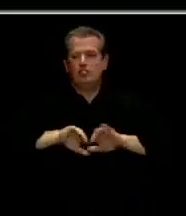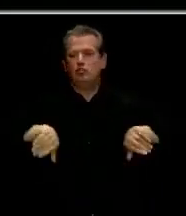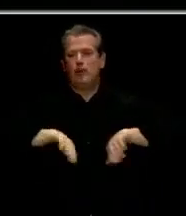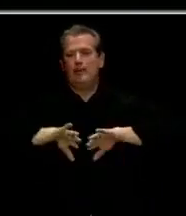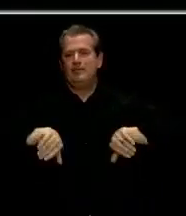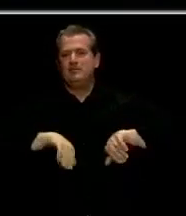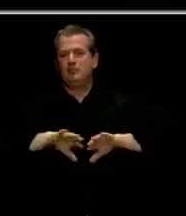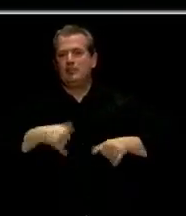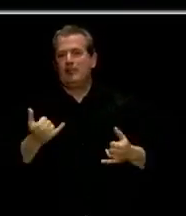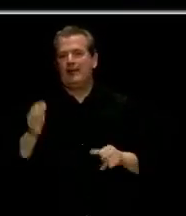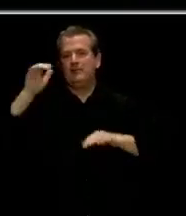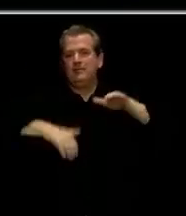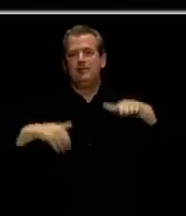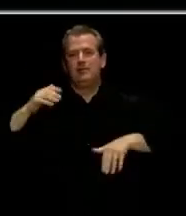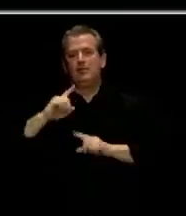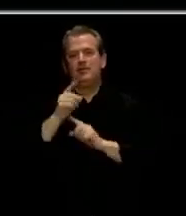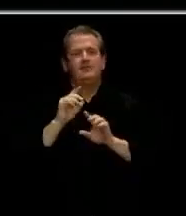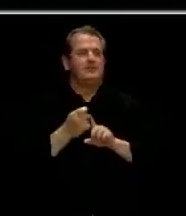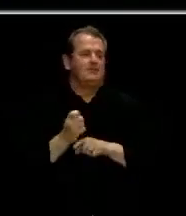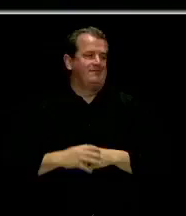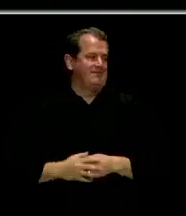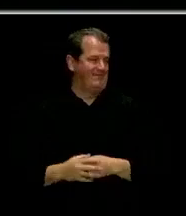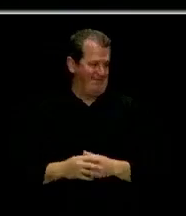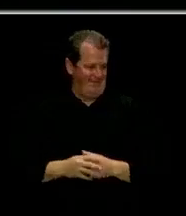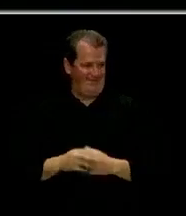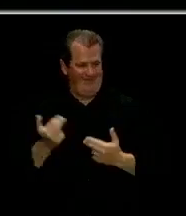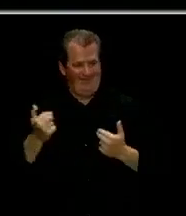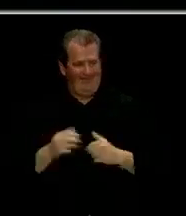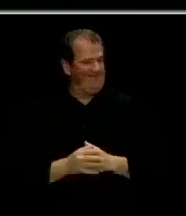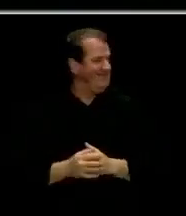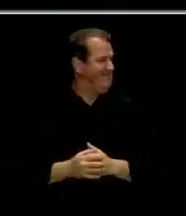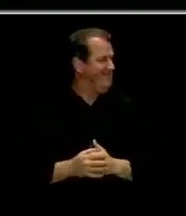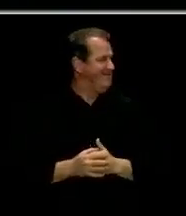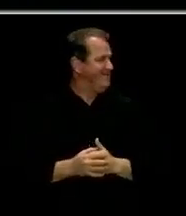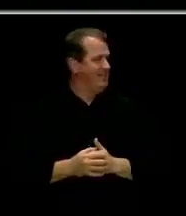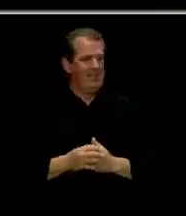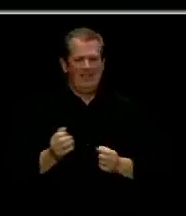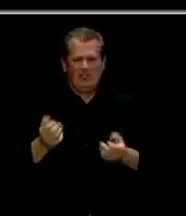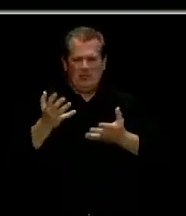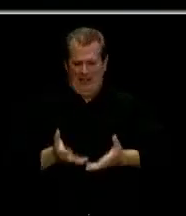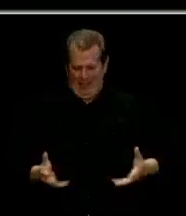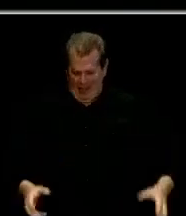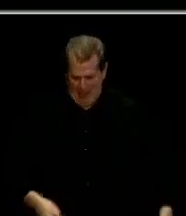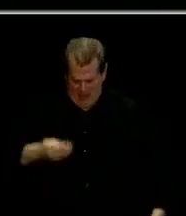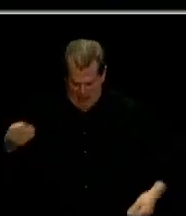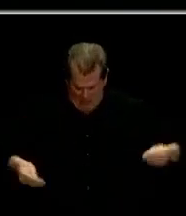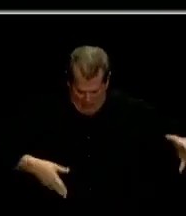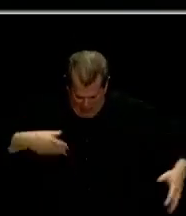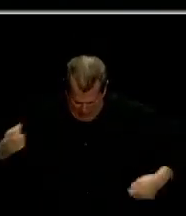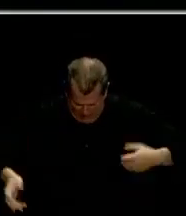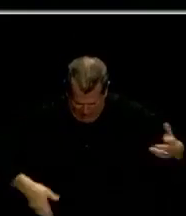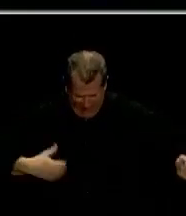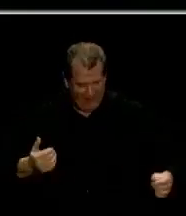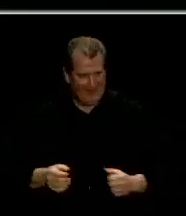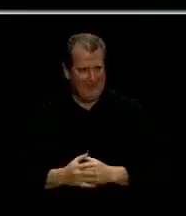Oh yeah. Well, you got so much stuff up here. Put that there.